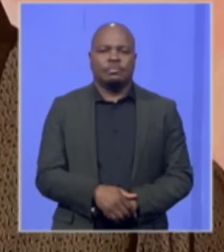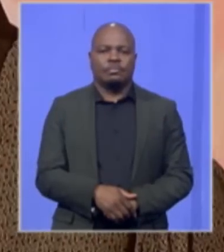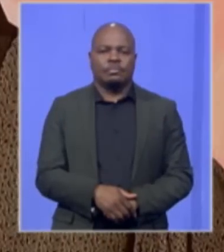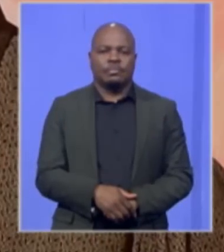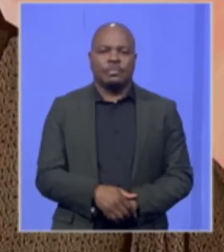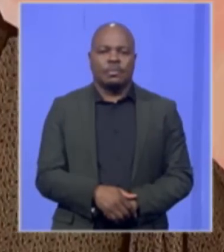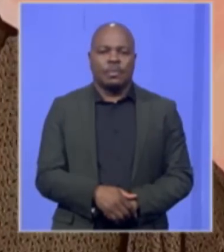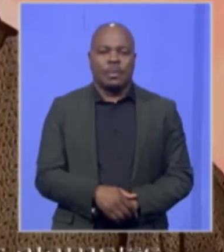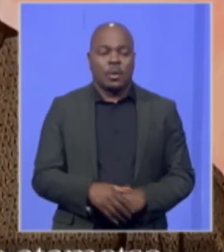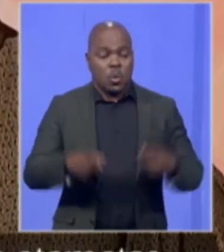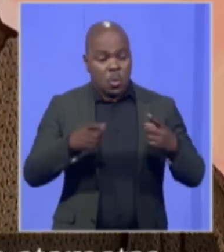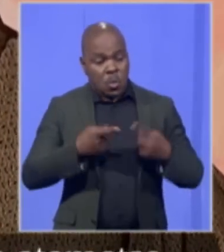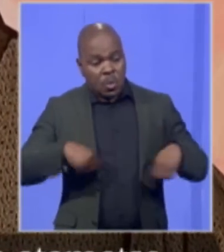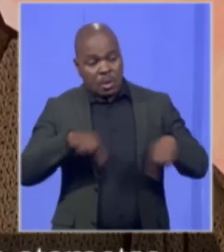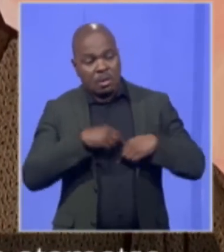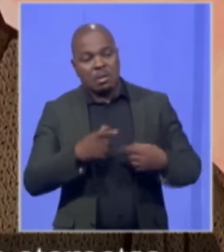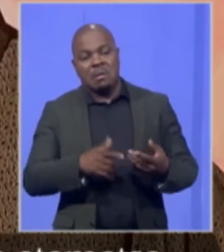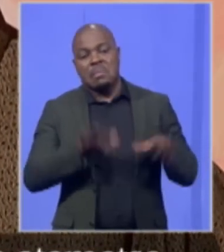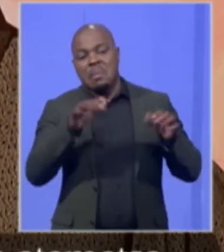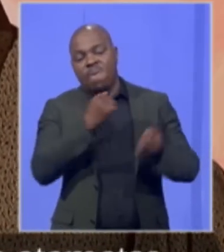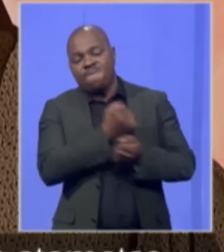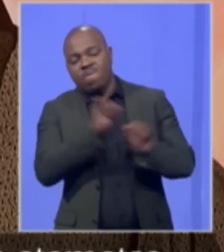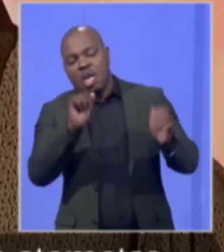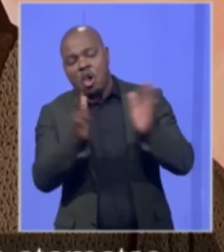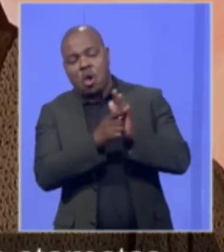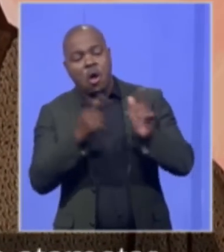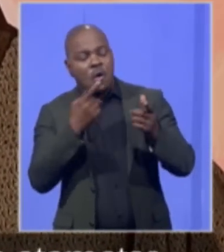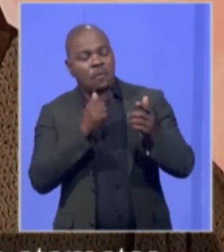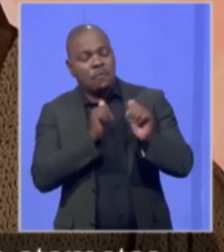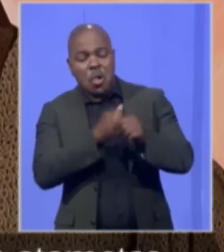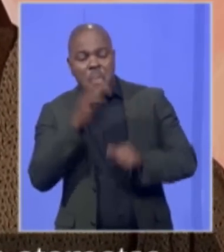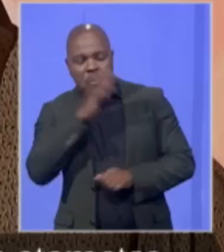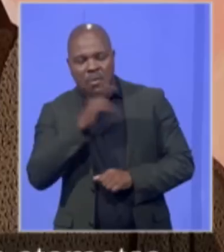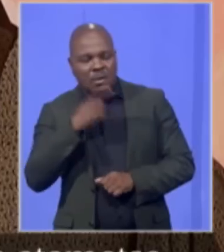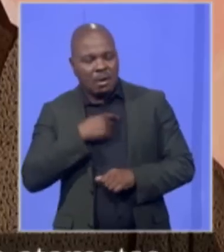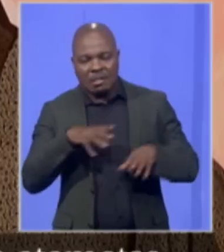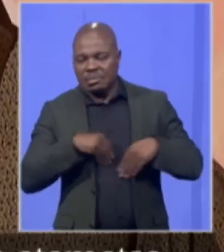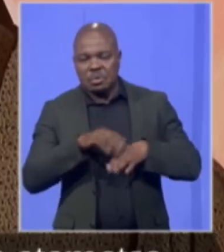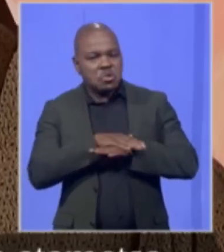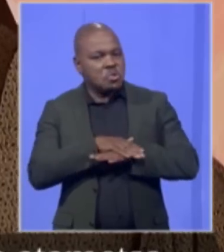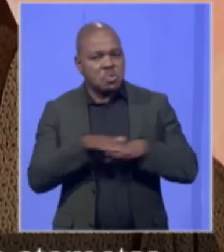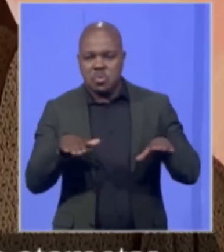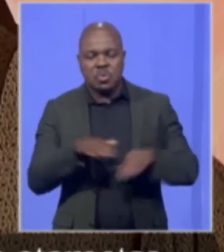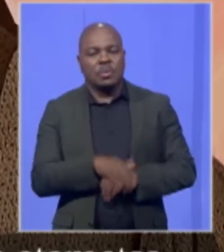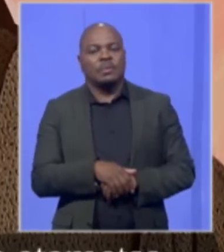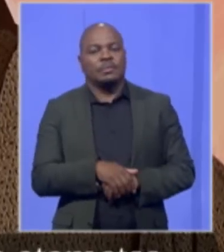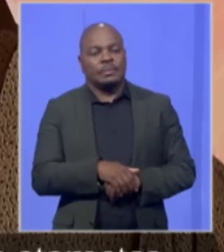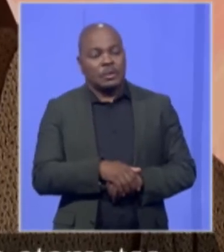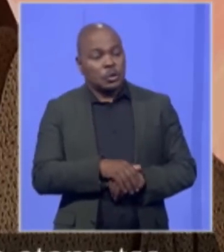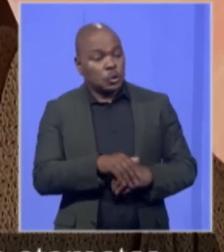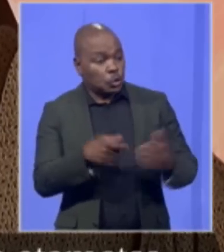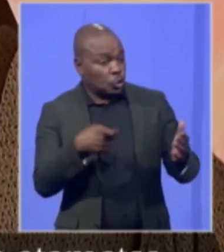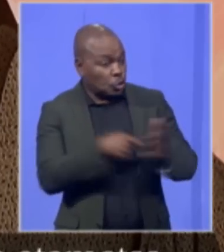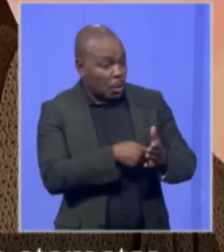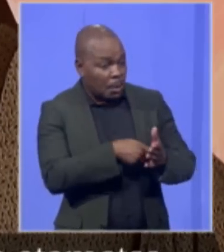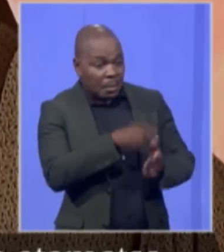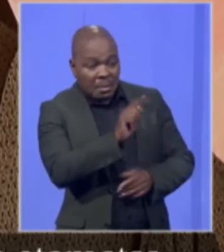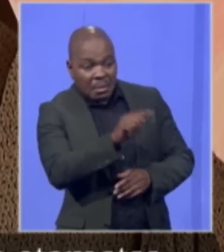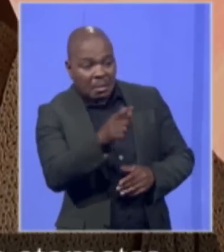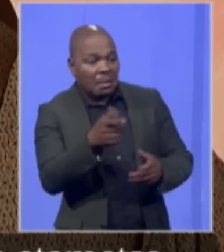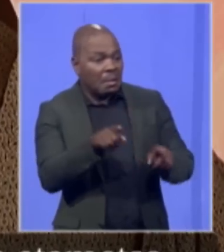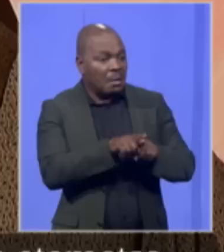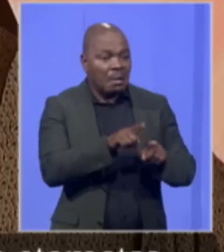We are not going to tolerate any lawlessness. We are going to close that shops. If there's any such things